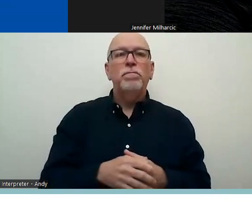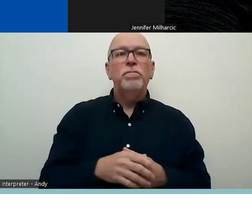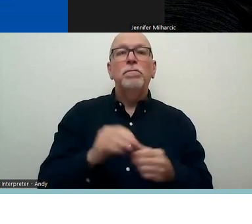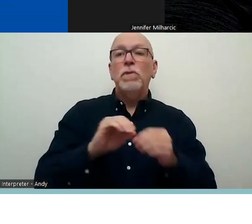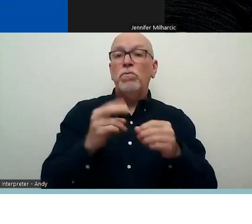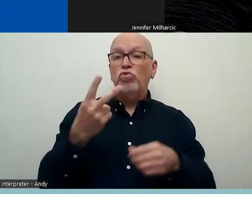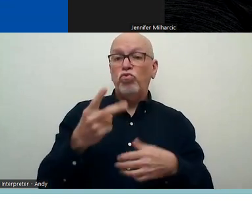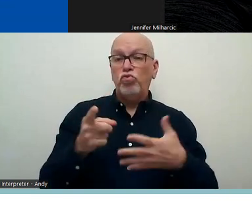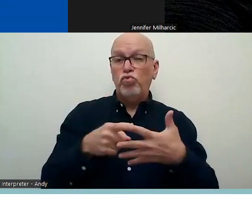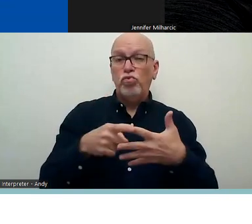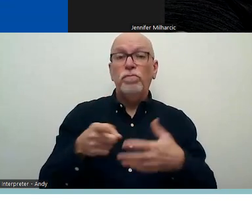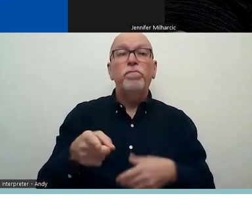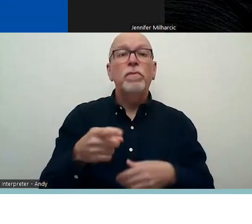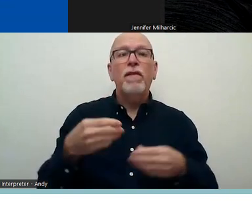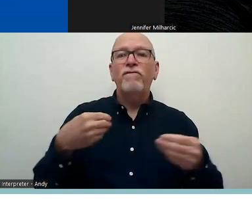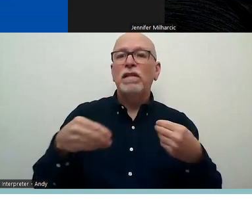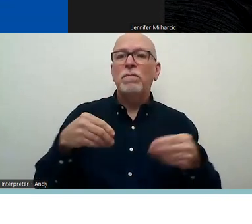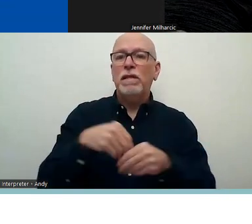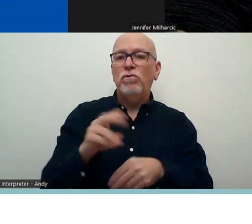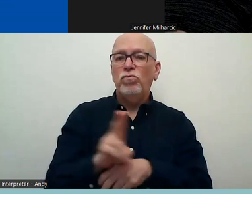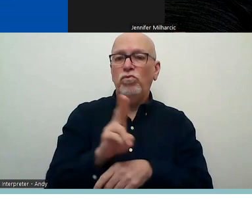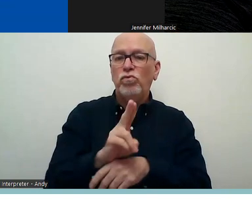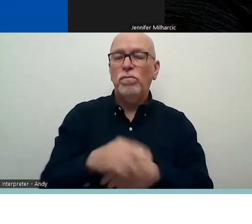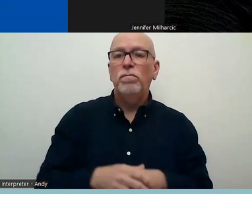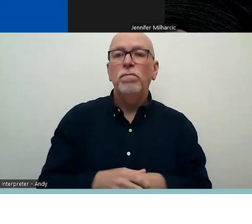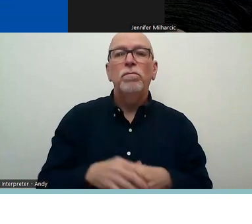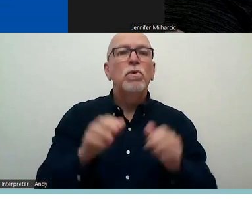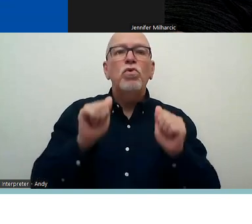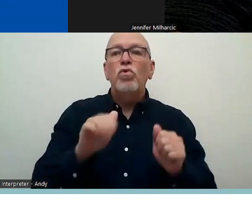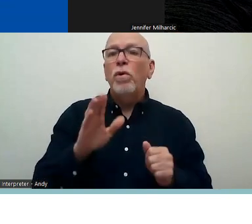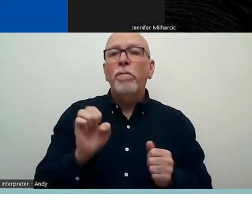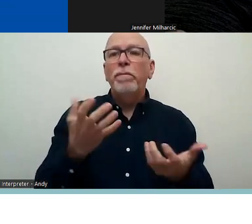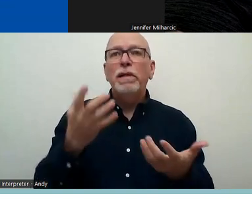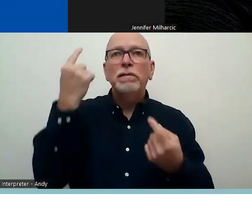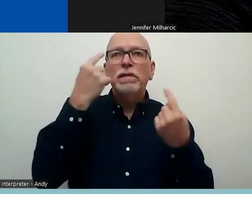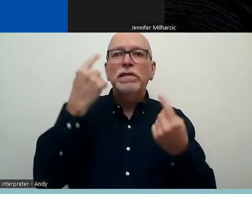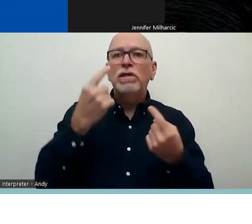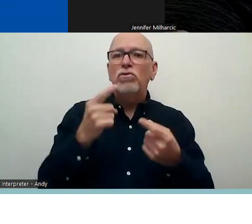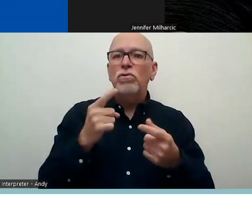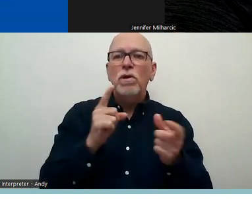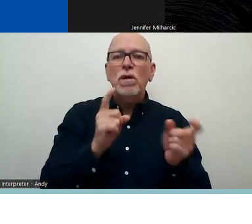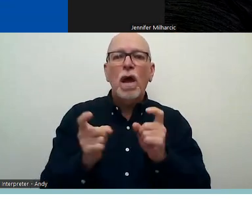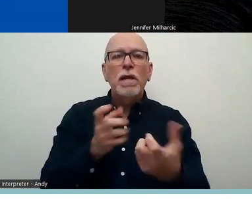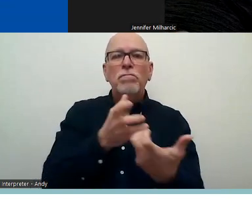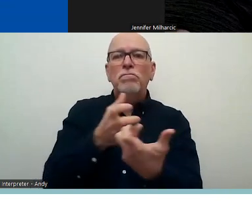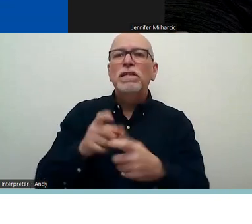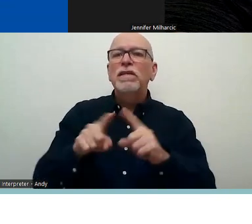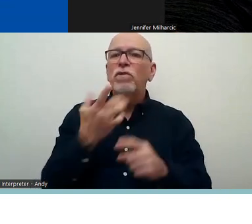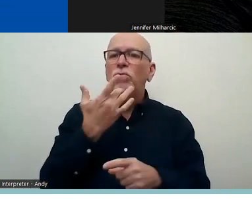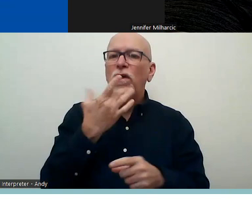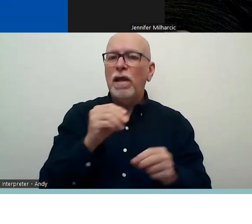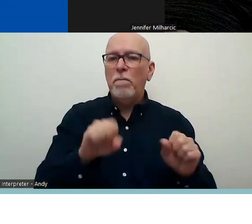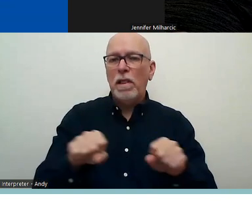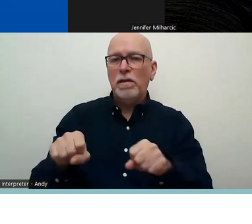flexibility in use this can be done by considering and accommodating different preferences and abilities